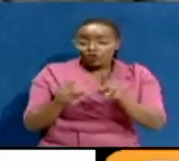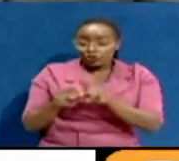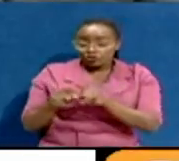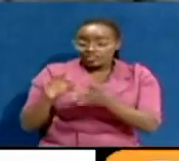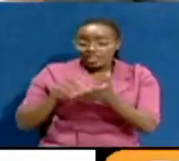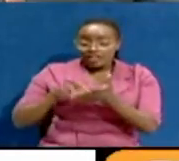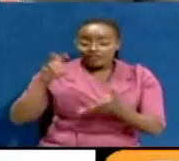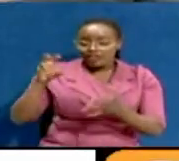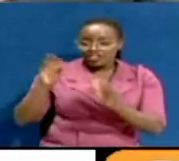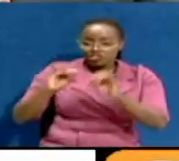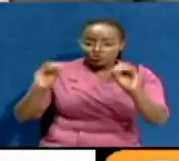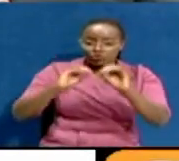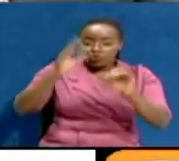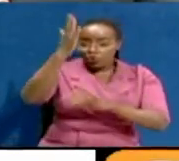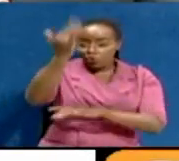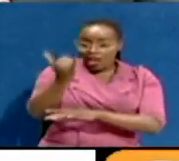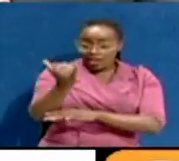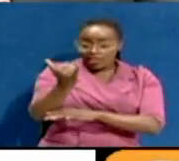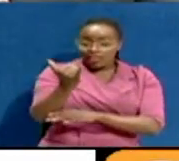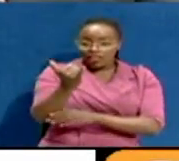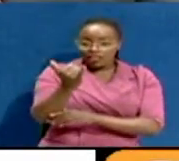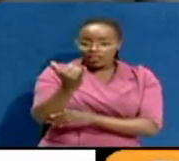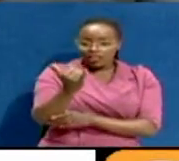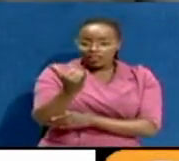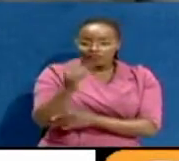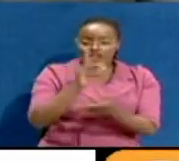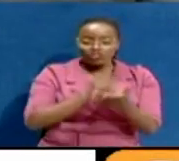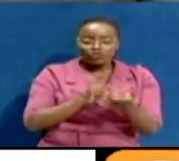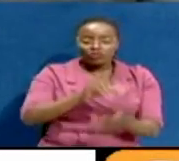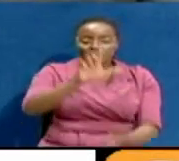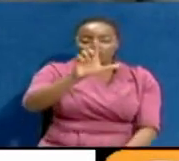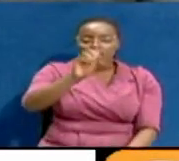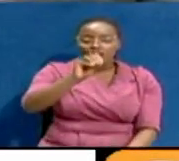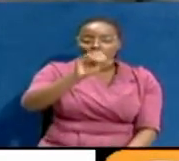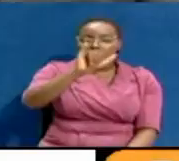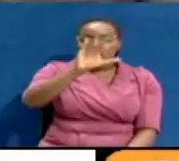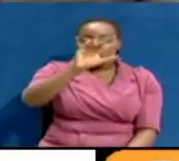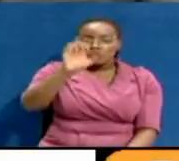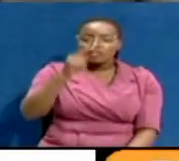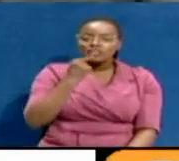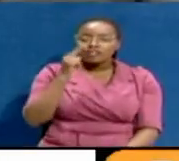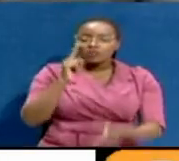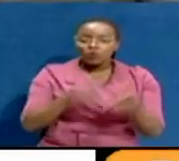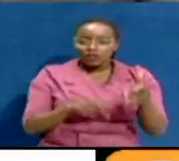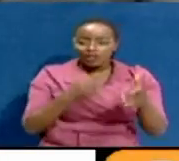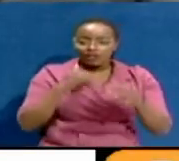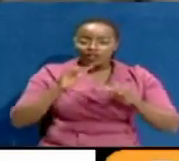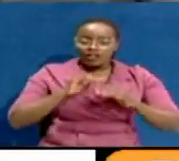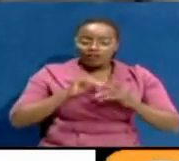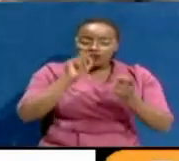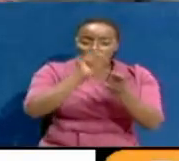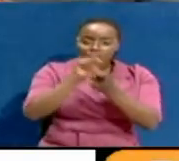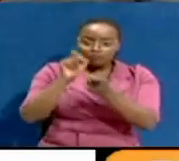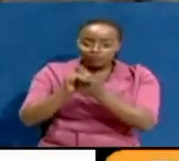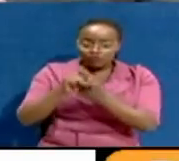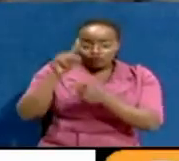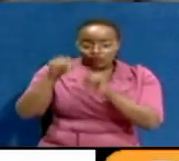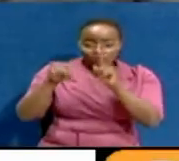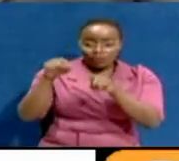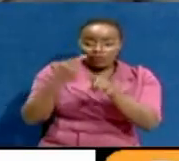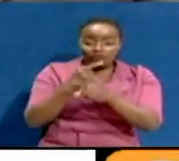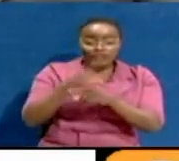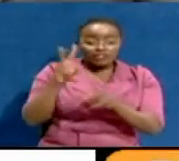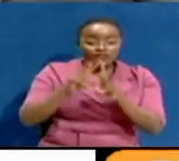disadvantaged in the way that, as Dr. Lois talked about, that we don't have enough equipment. We're not testing for the variants. It's